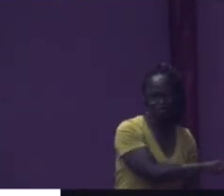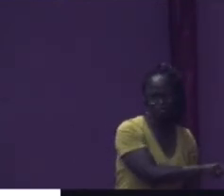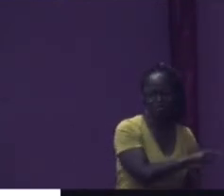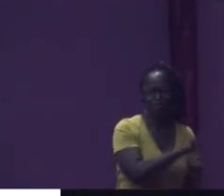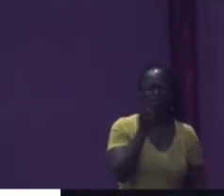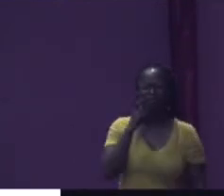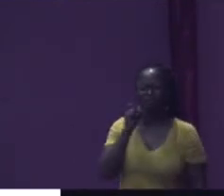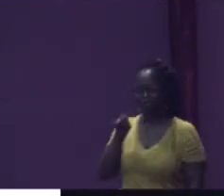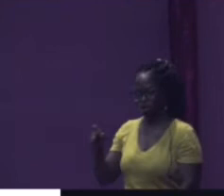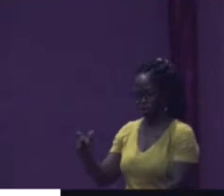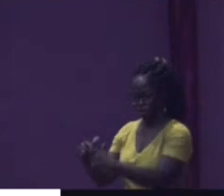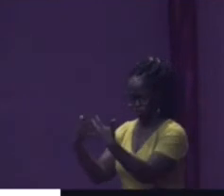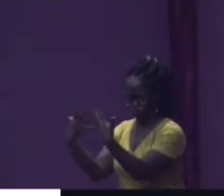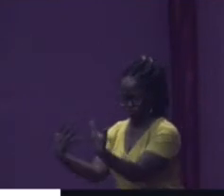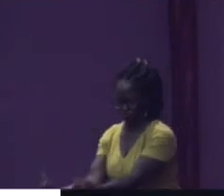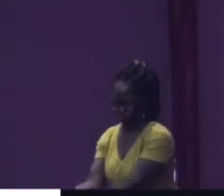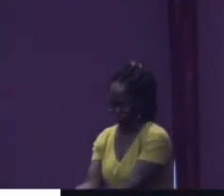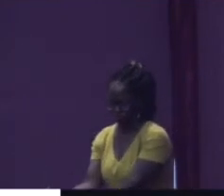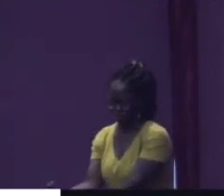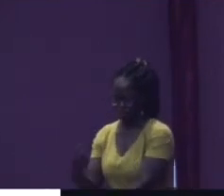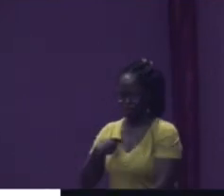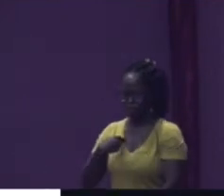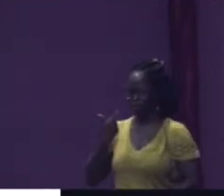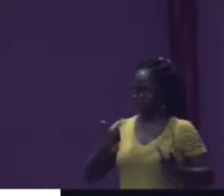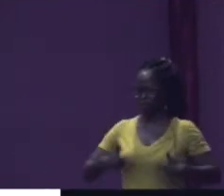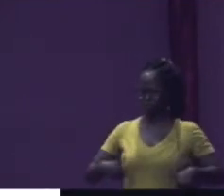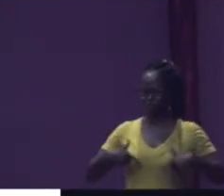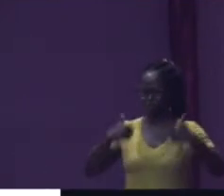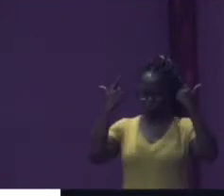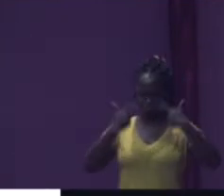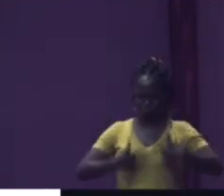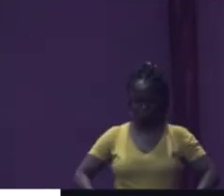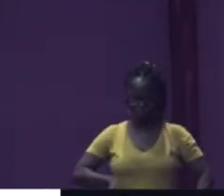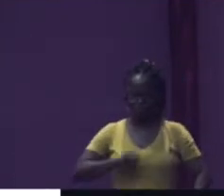responsible. So there's that